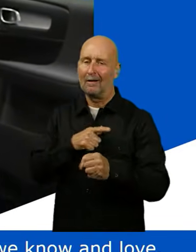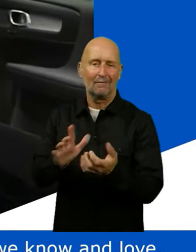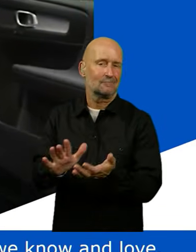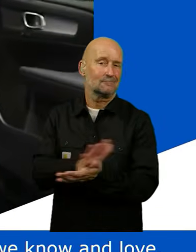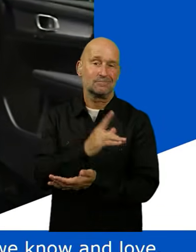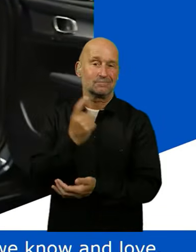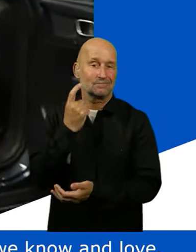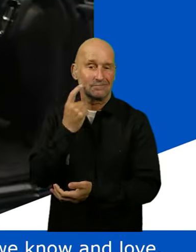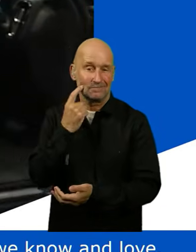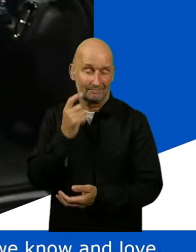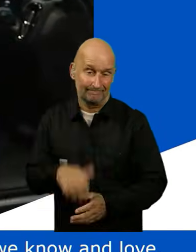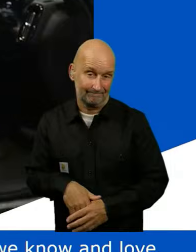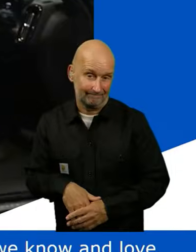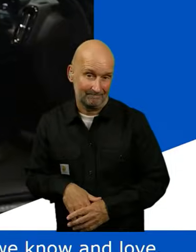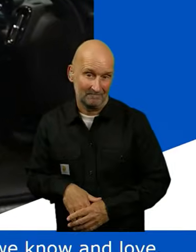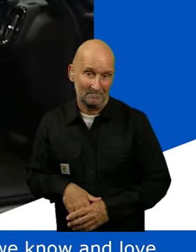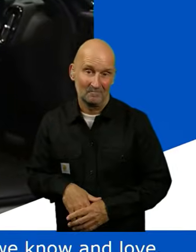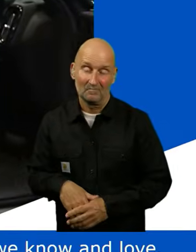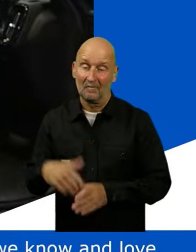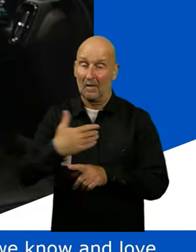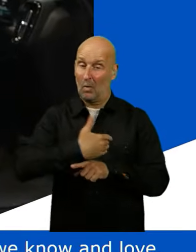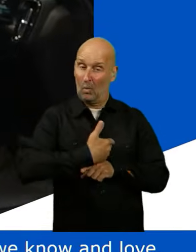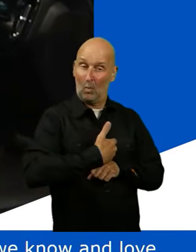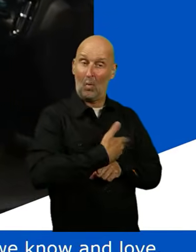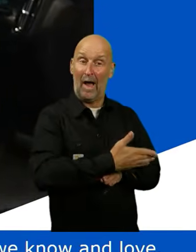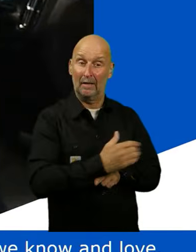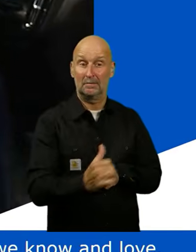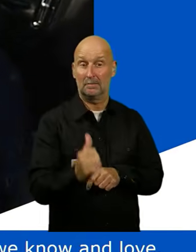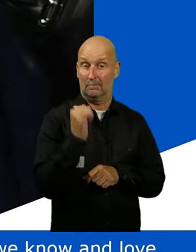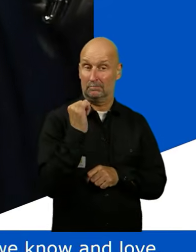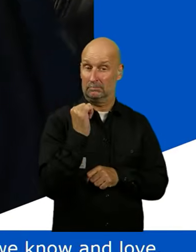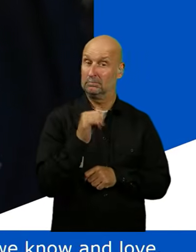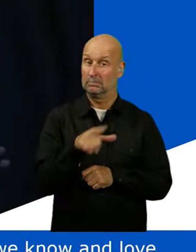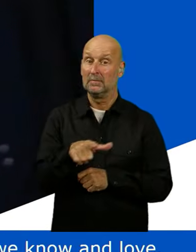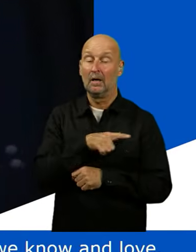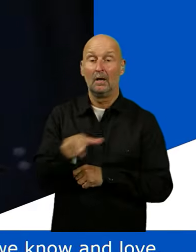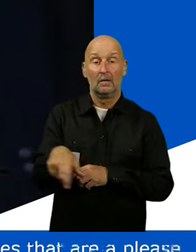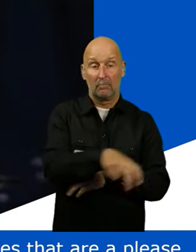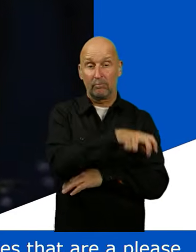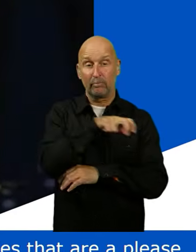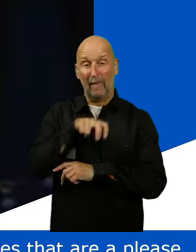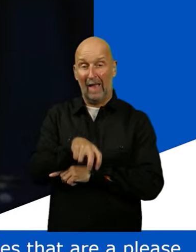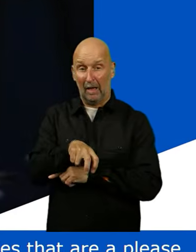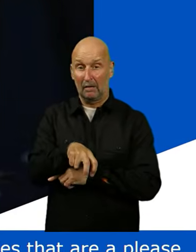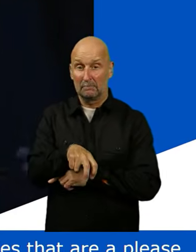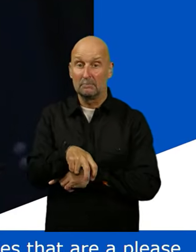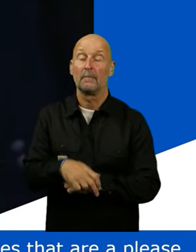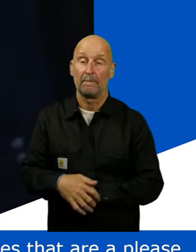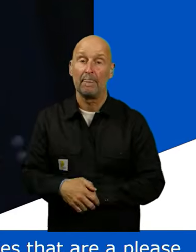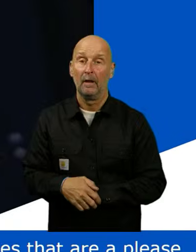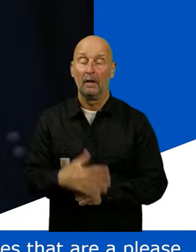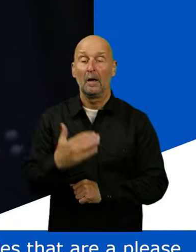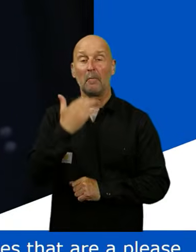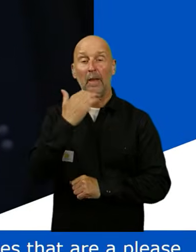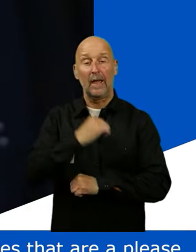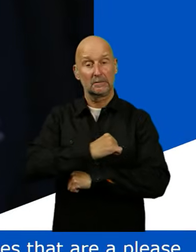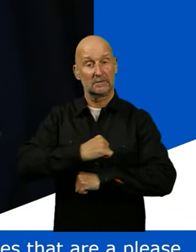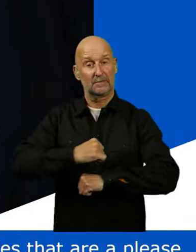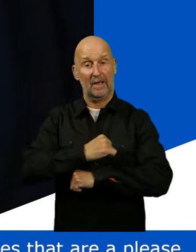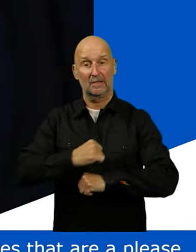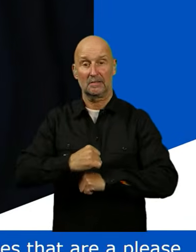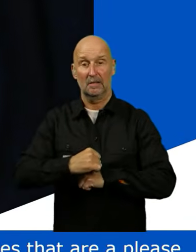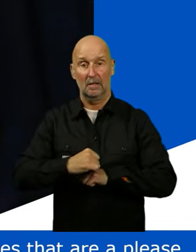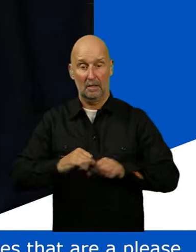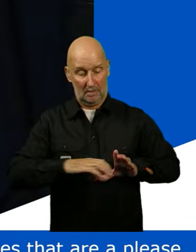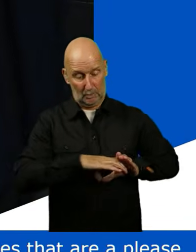use. Again, the doors open wide. We can step into the back. Once again, there's plenty of space. There's big